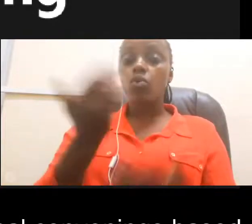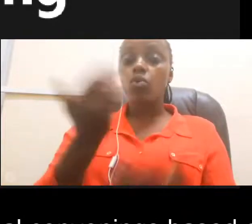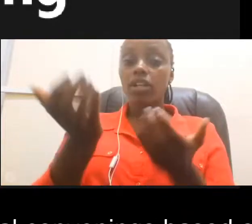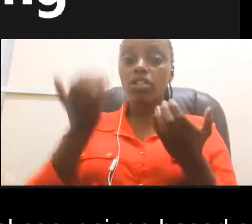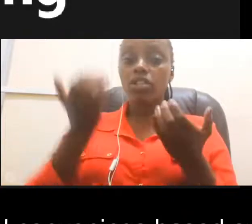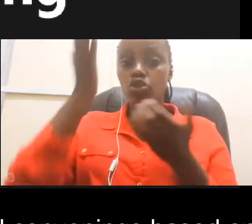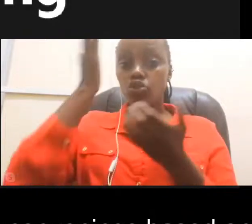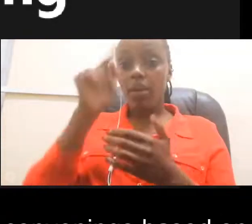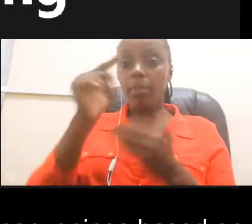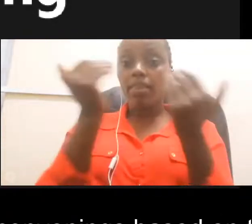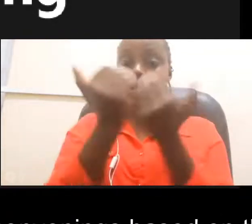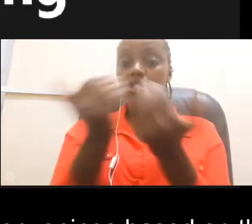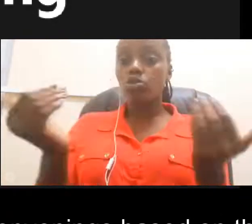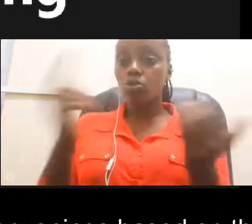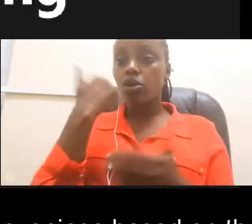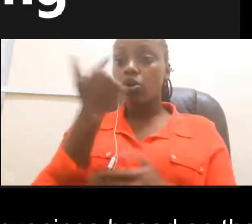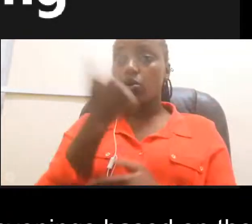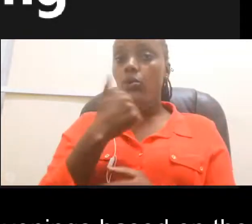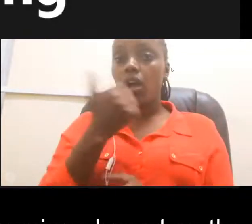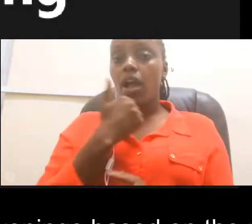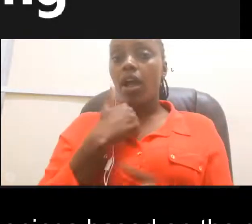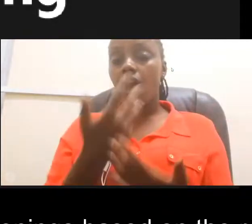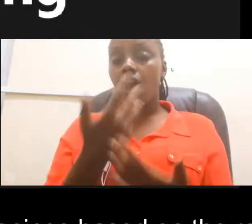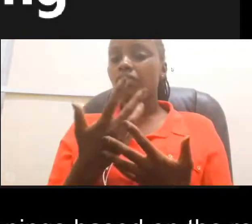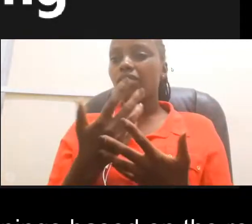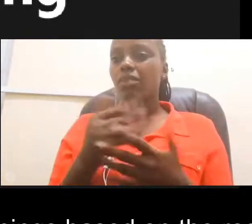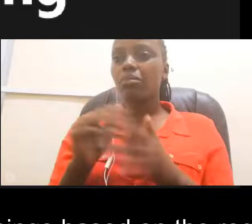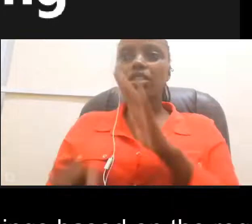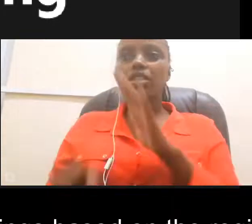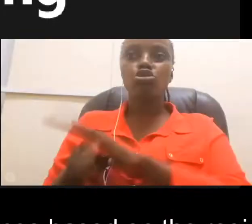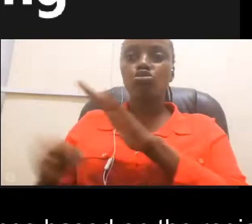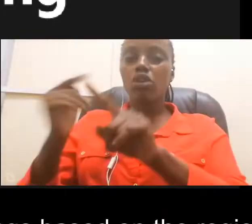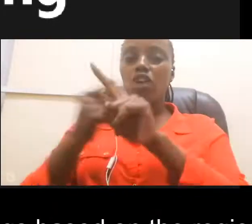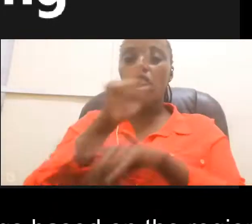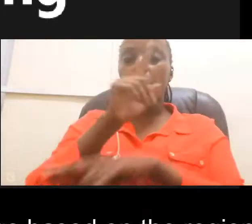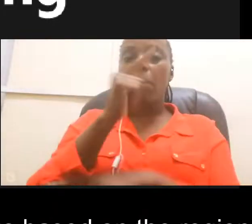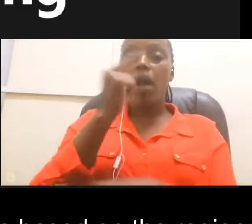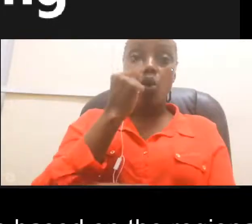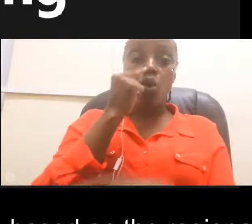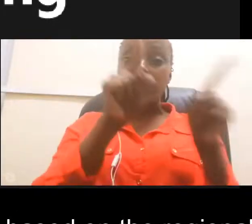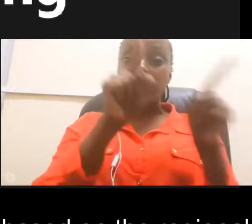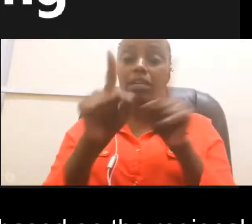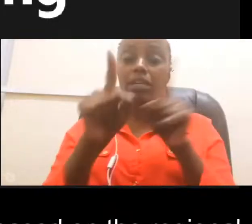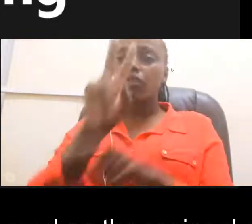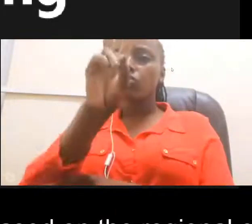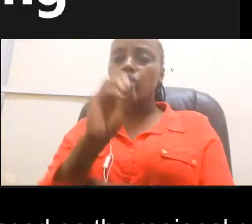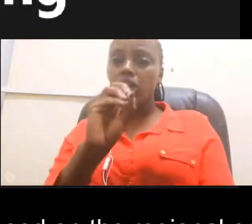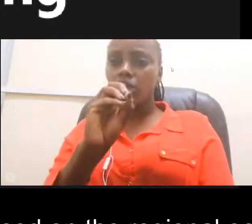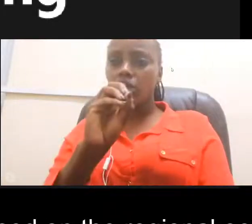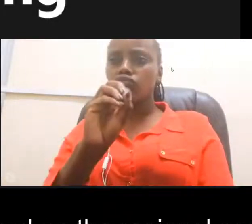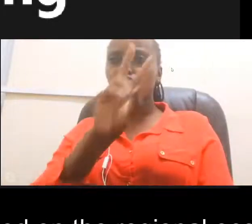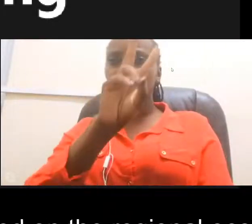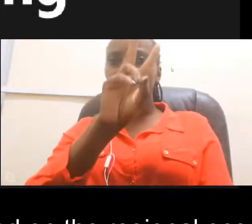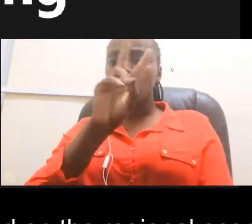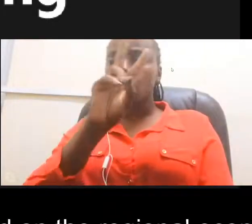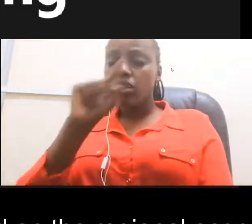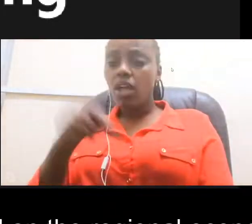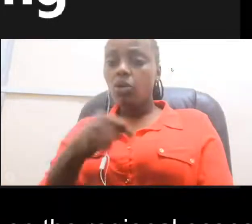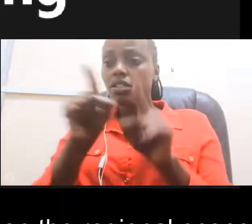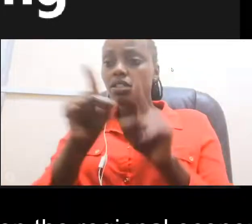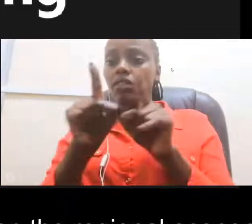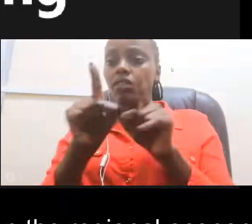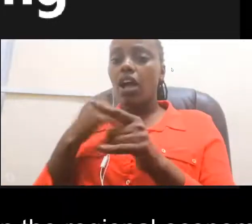these children who are facing deportation. So, and they say that about 2,000 of them were transferred from 7